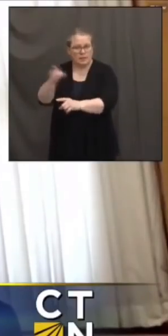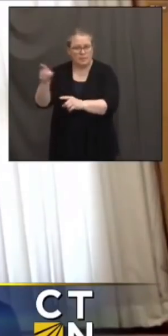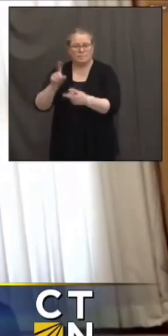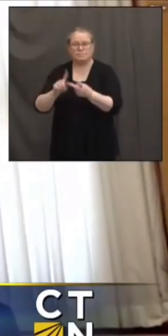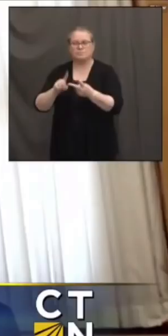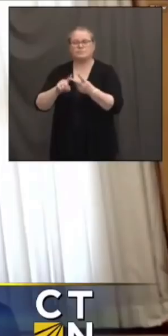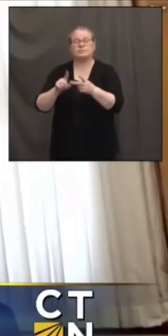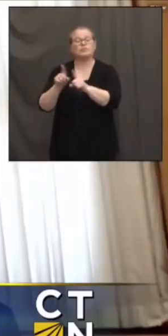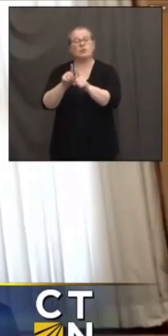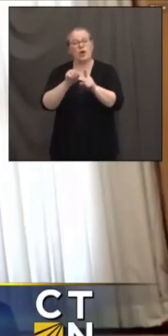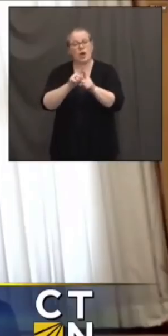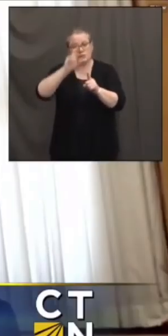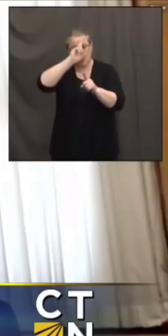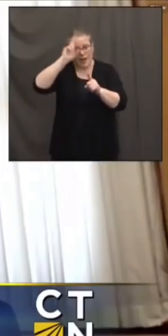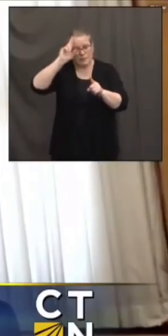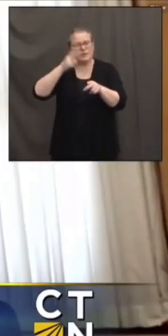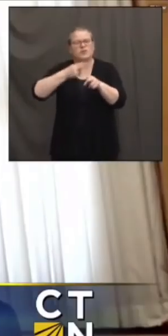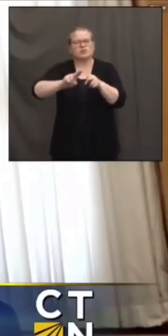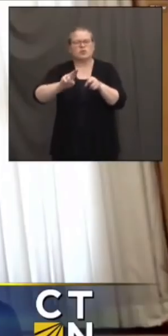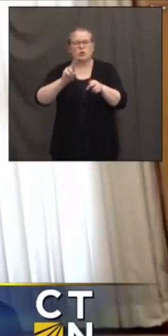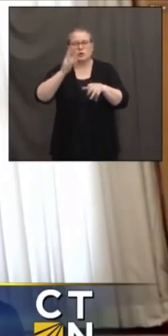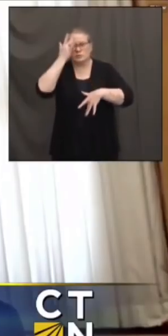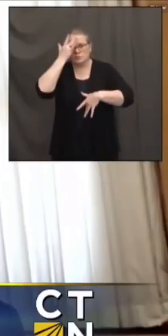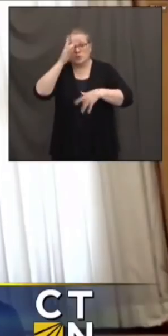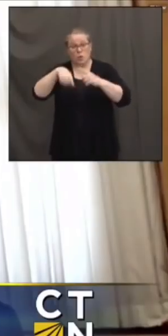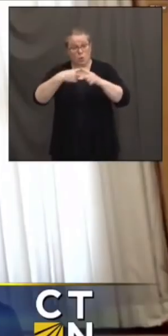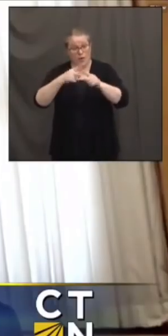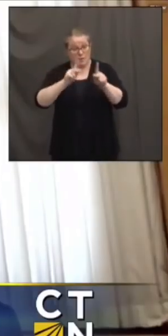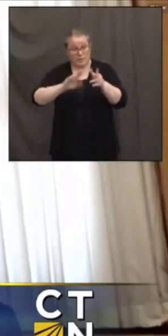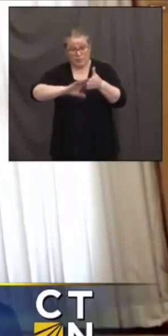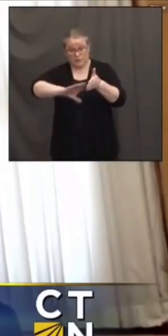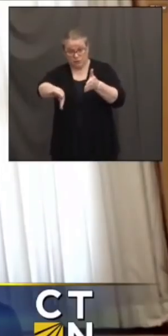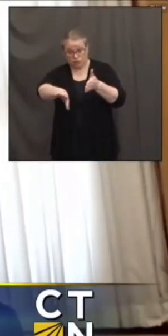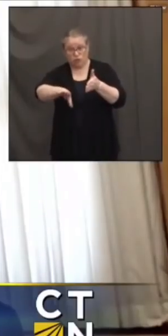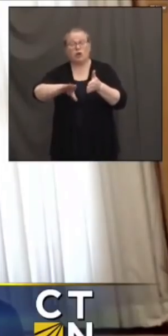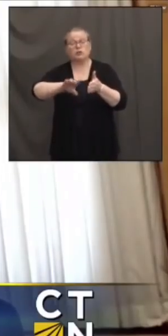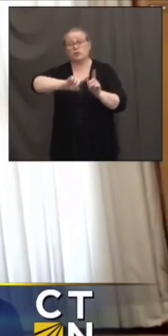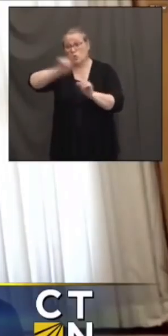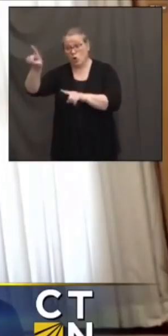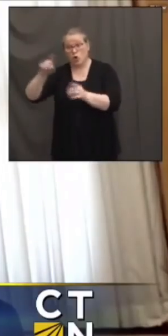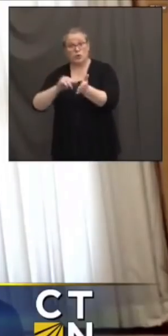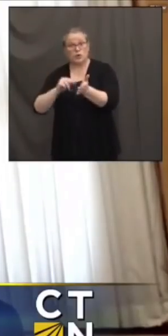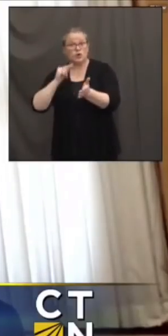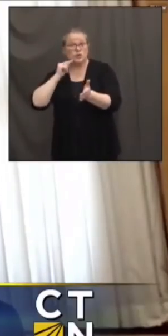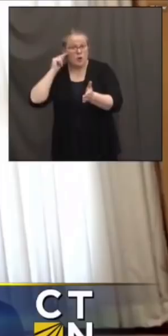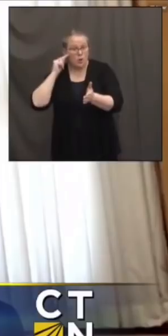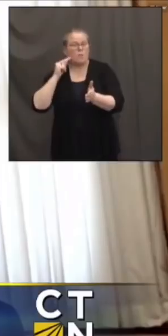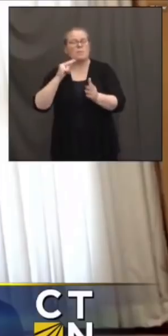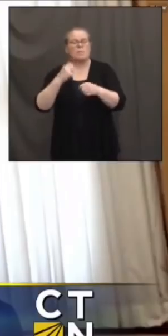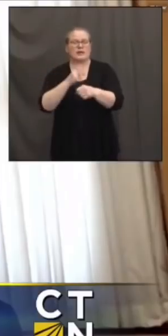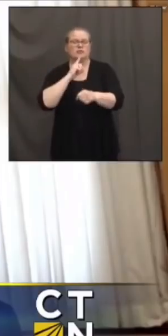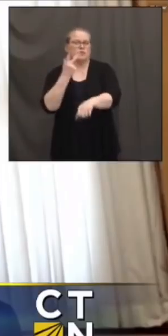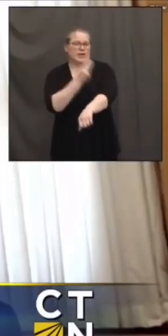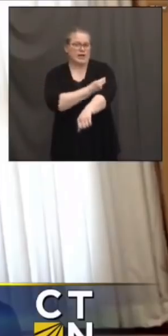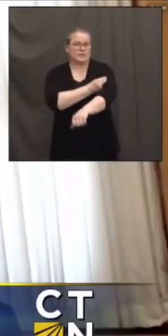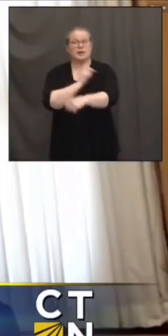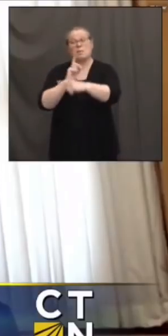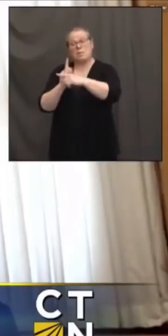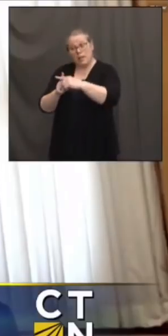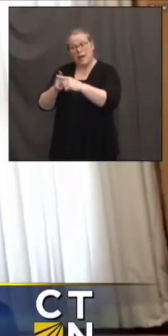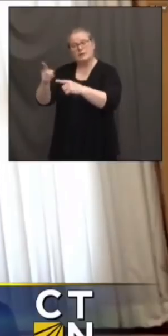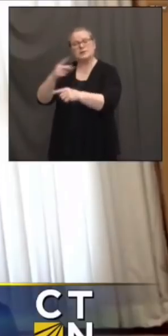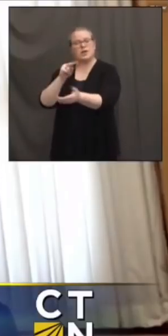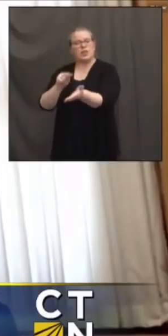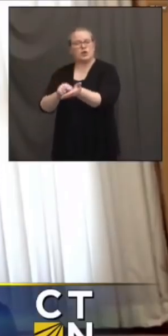that they're vaccinating on discharge people headed towards nursing homes, as well as making sure that all the nursing homes have a